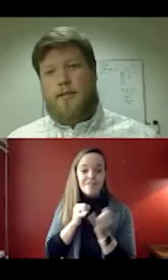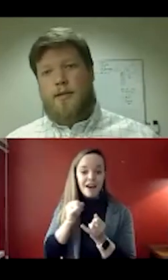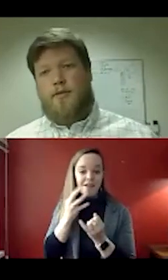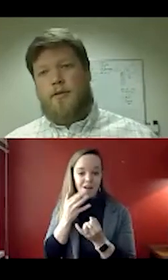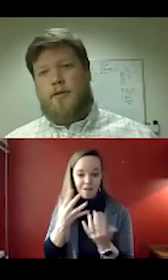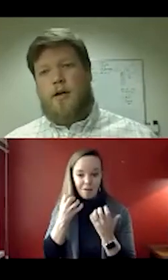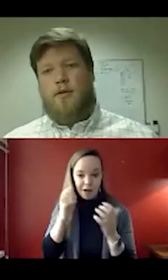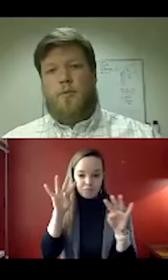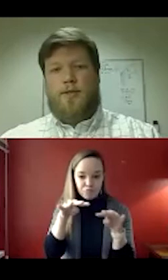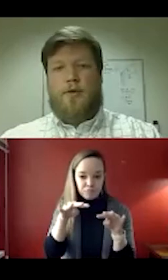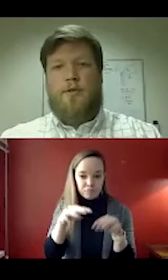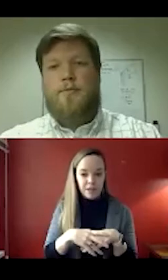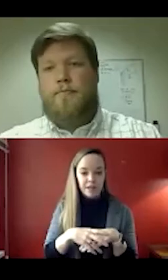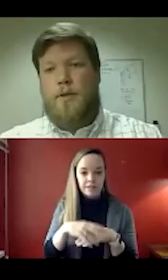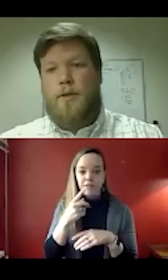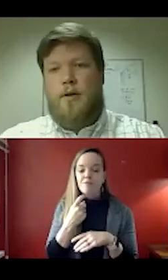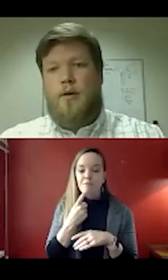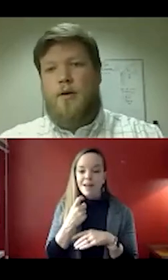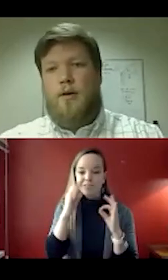is the color of the red circles.